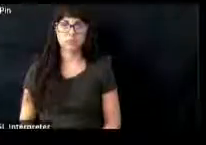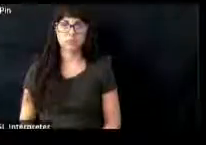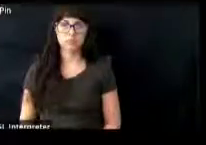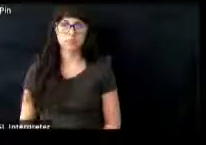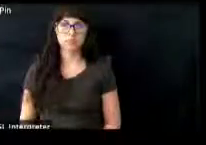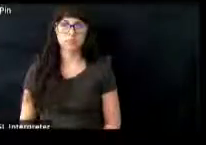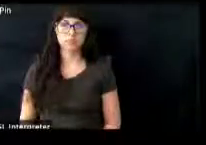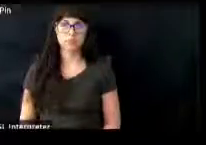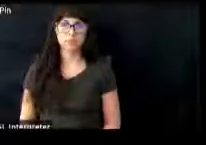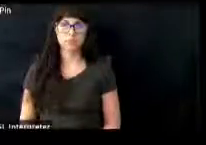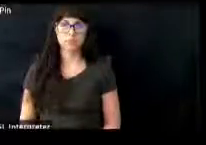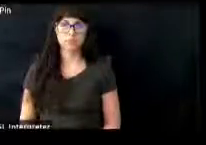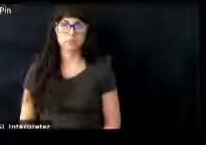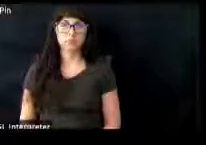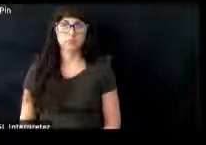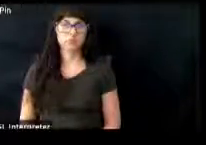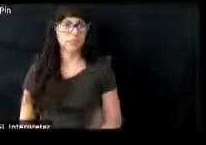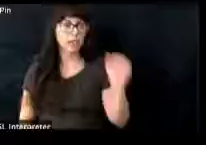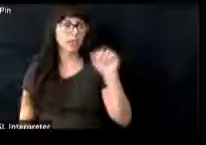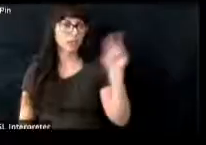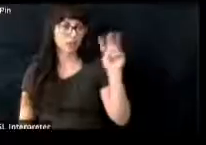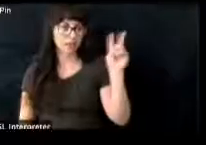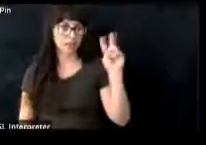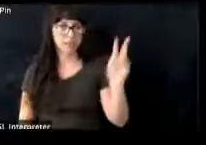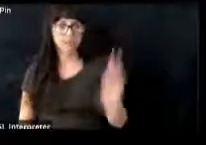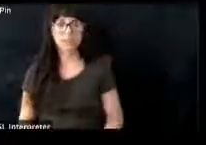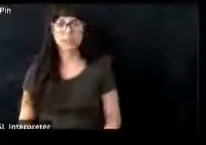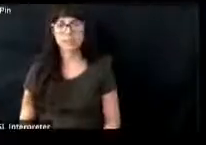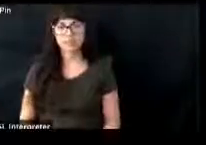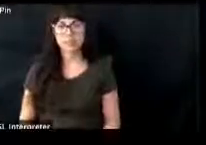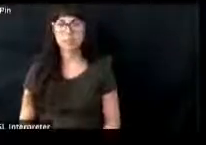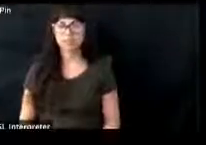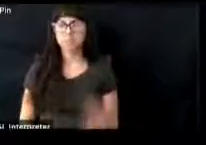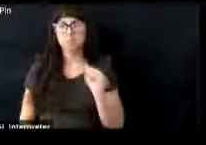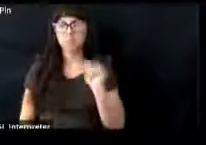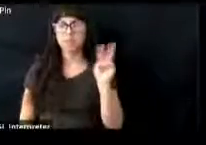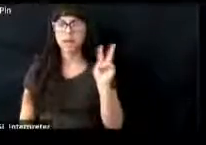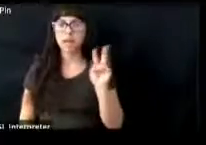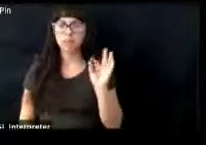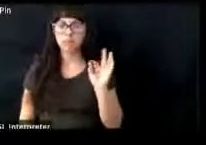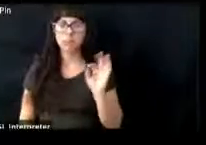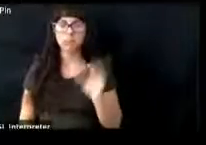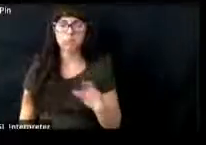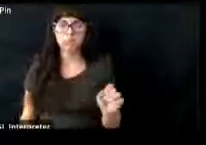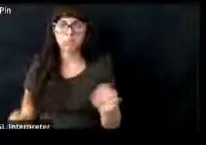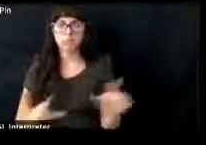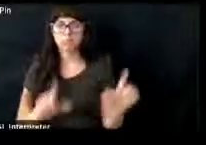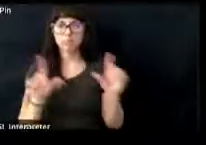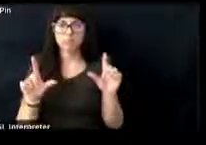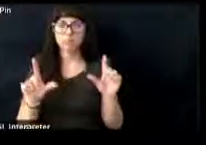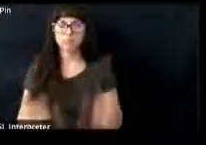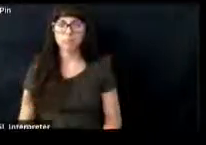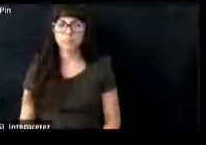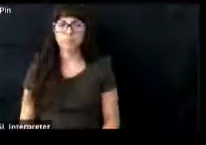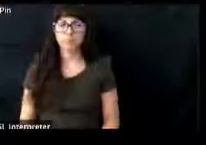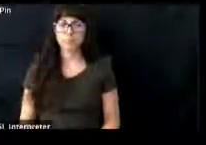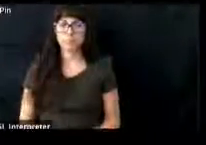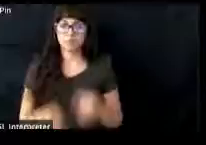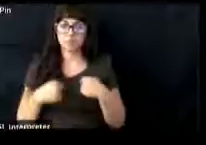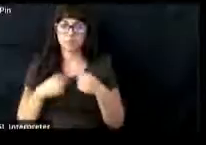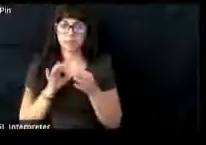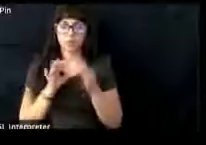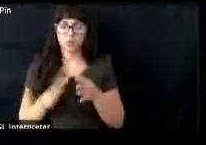O de Antelope Valley. Regarding the Antelope Valley. The interpreter is going